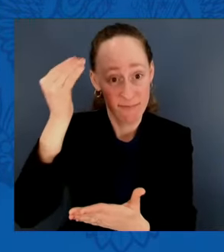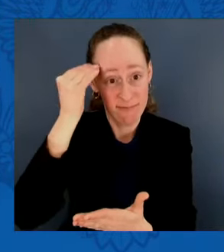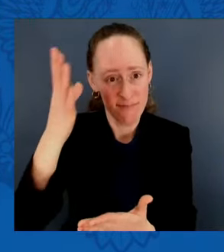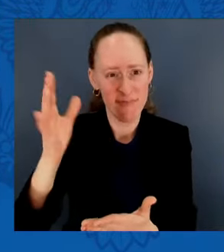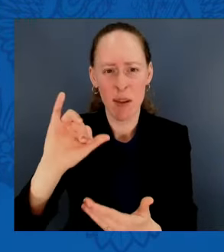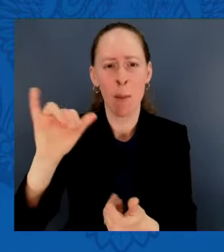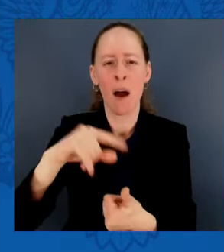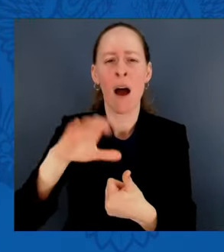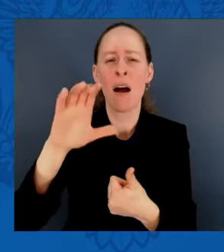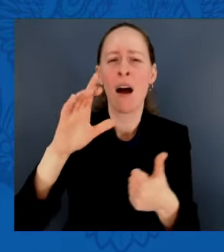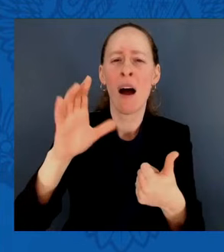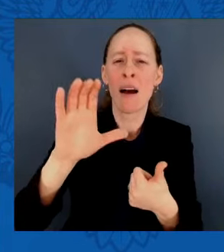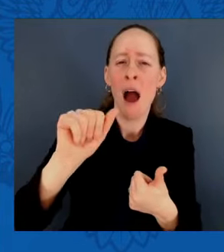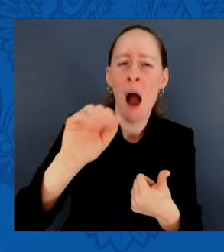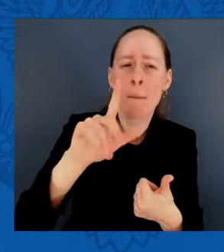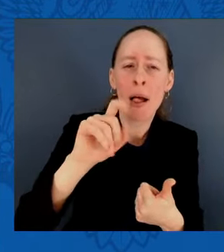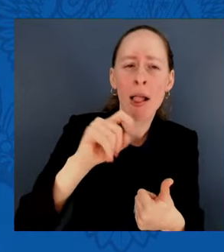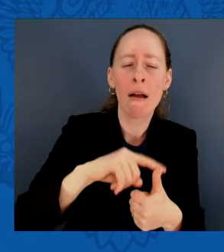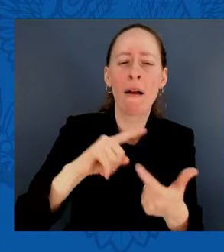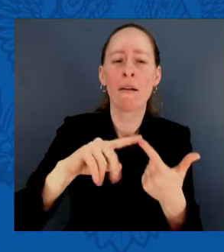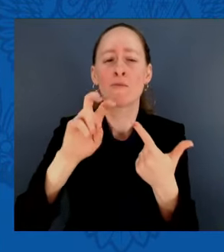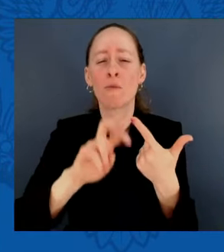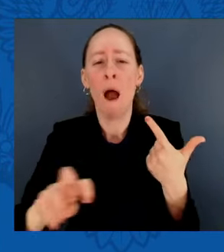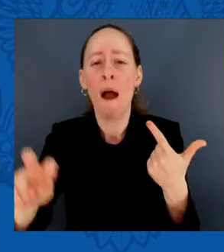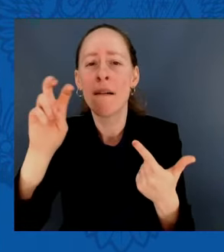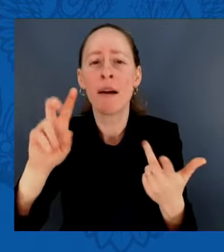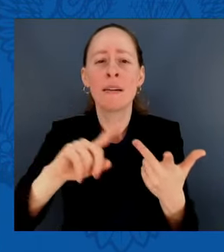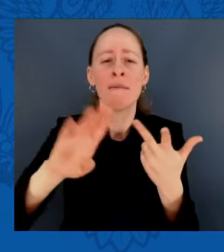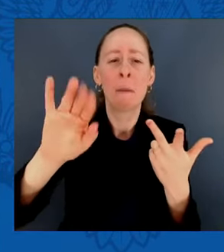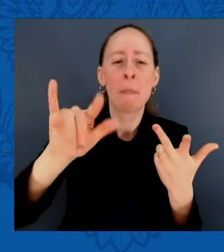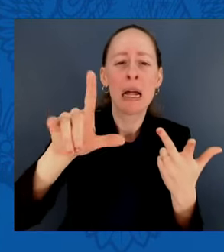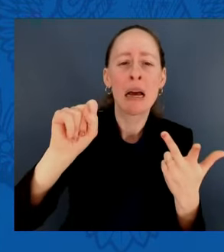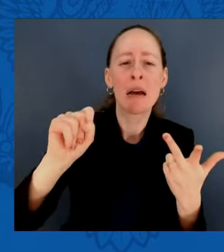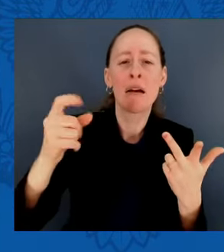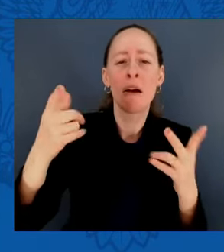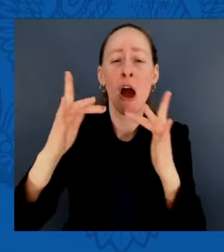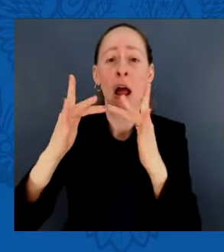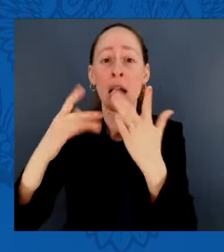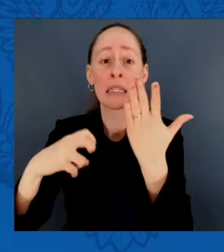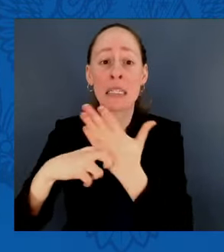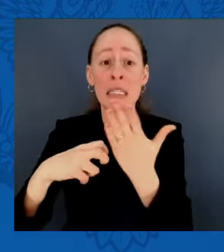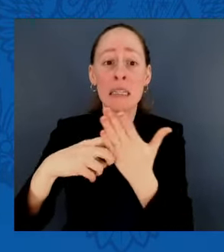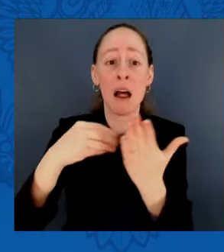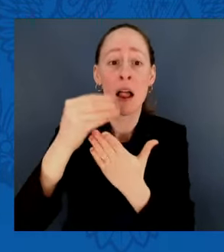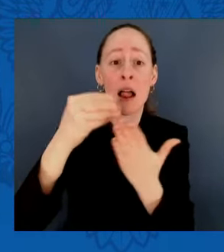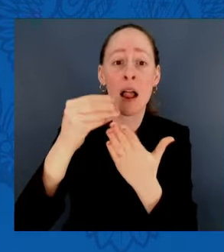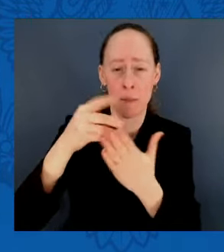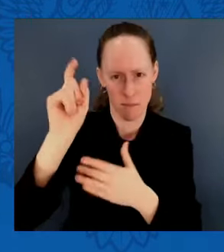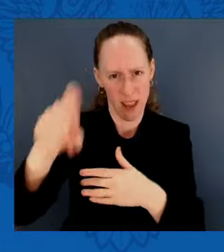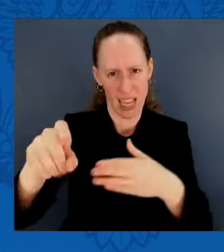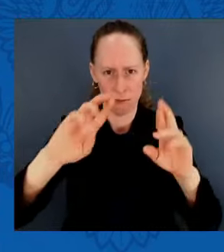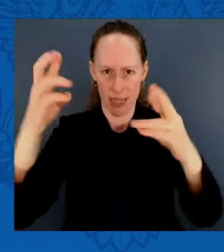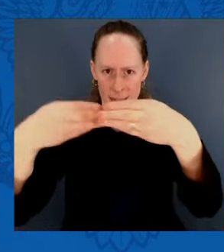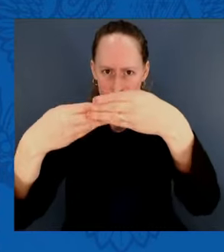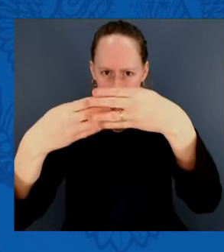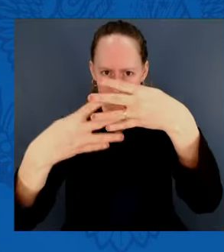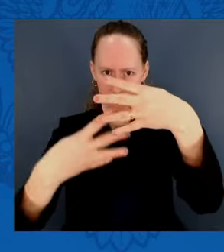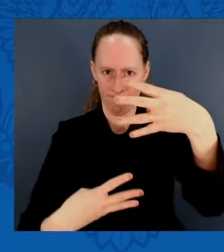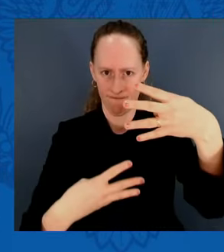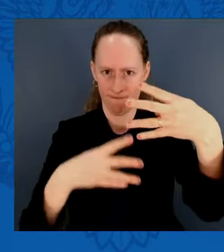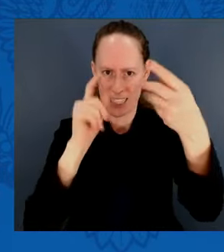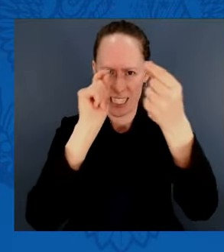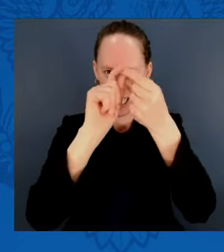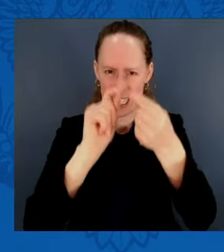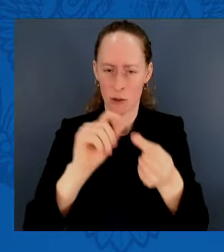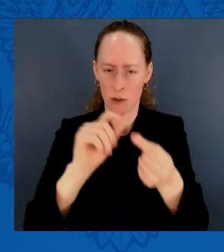the total price up front so there are no surprises. It matters. It